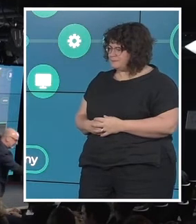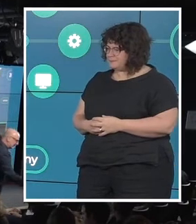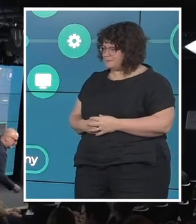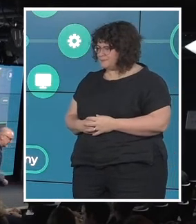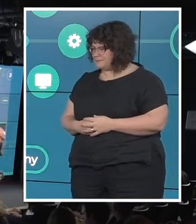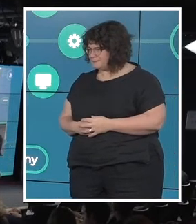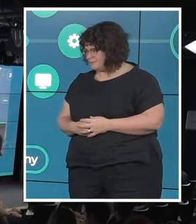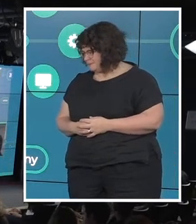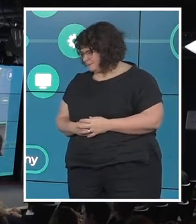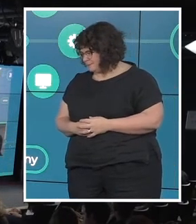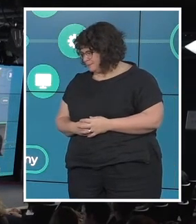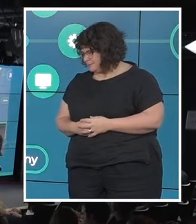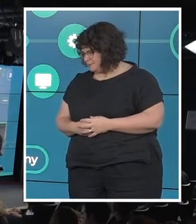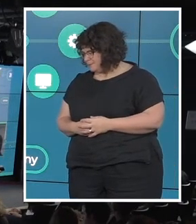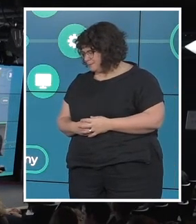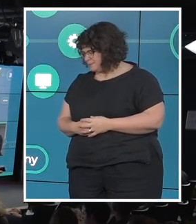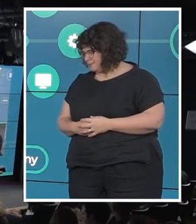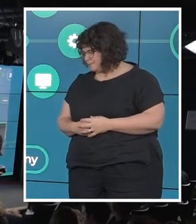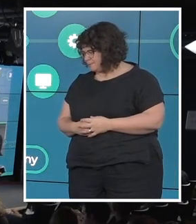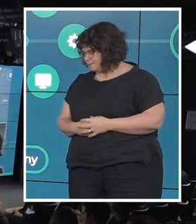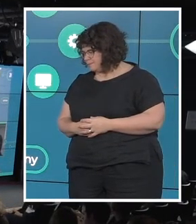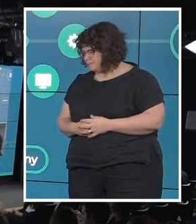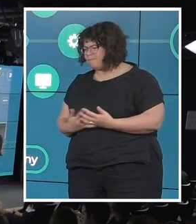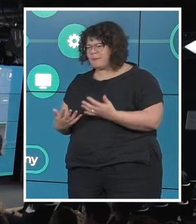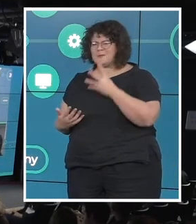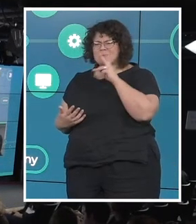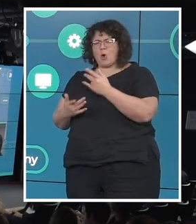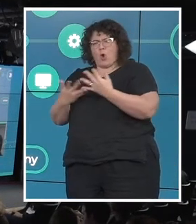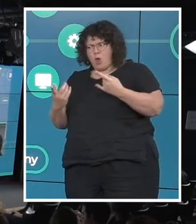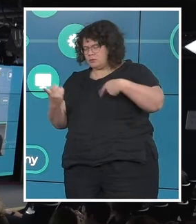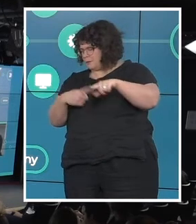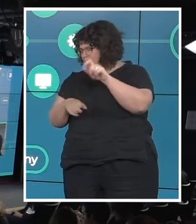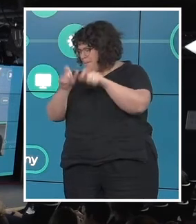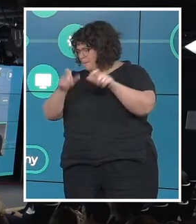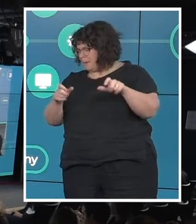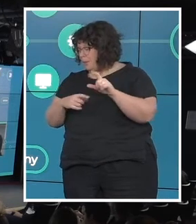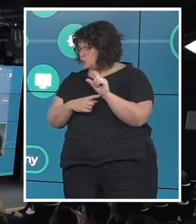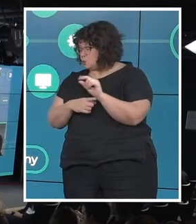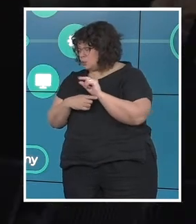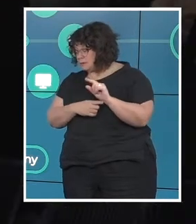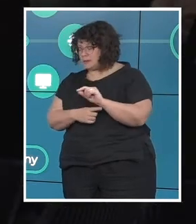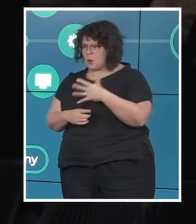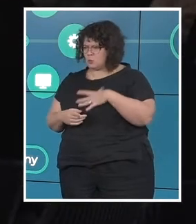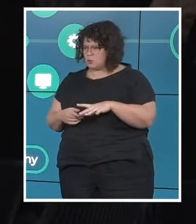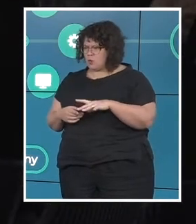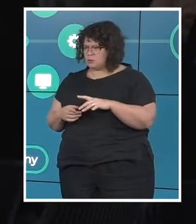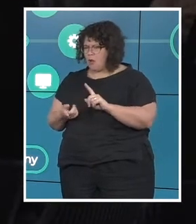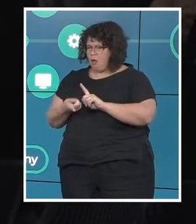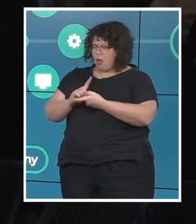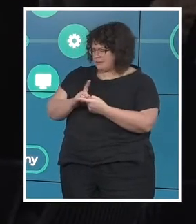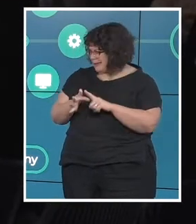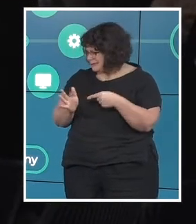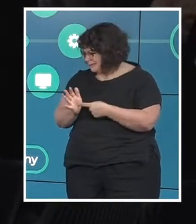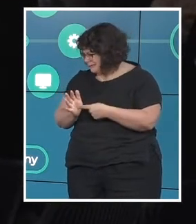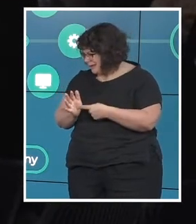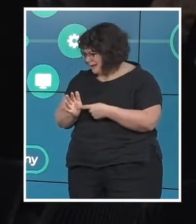What I've seen a lot of people do on Twitter when they want to put alt text for GIFs is, since Twitter doesn't have built-in support for that, they'll put